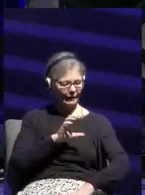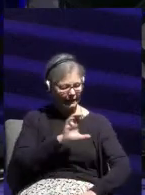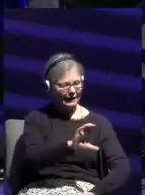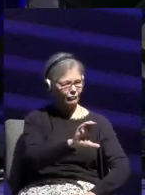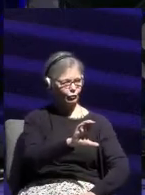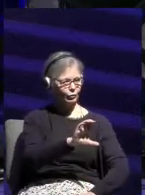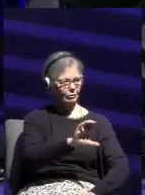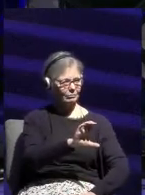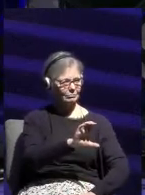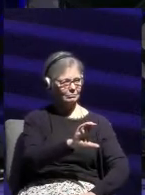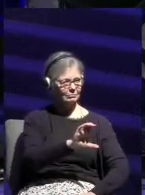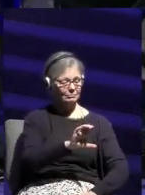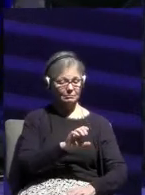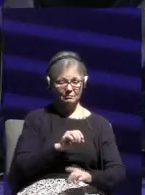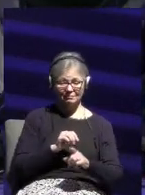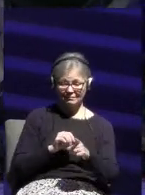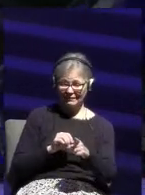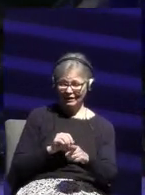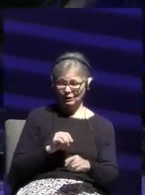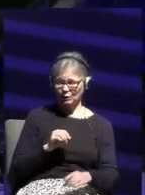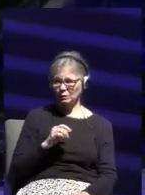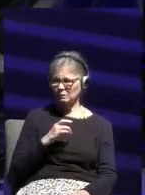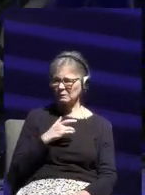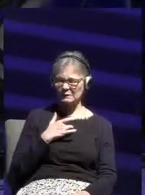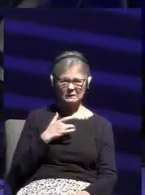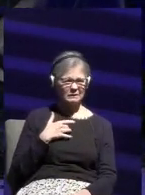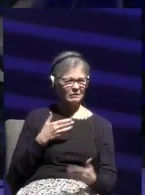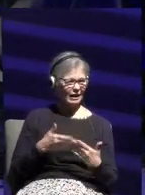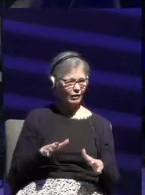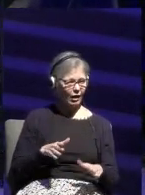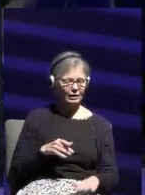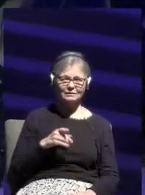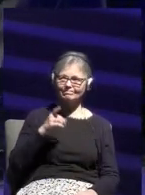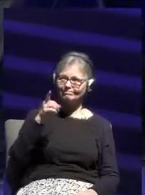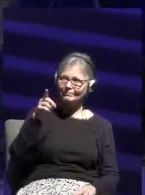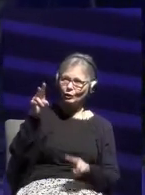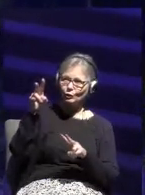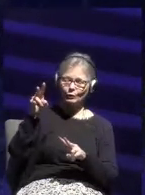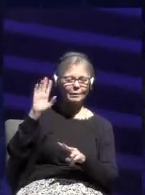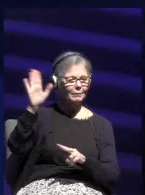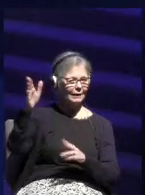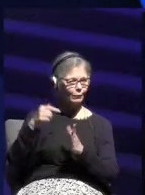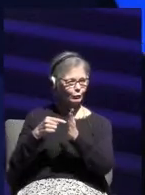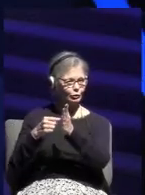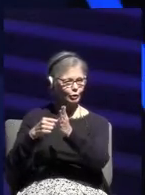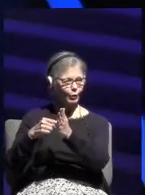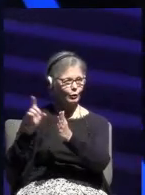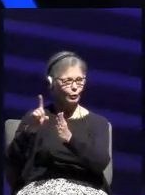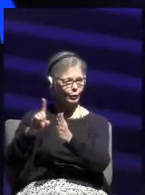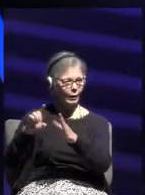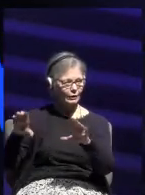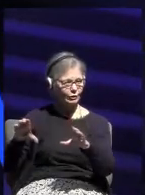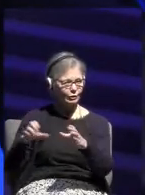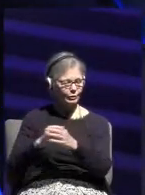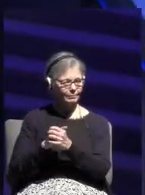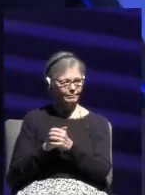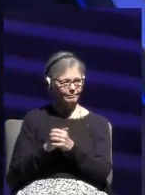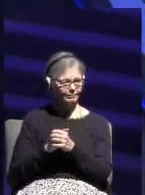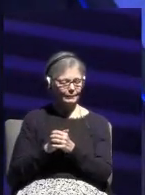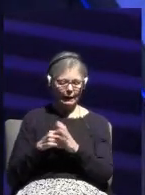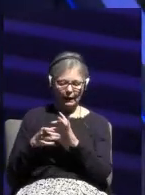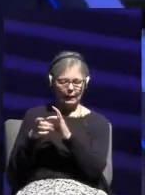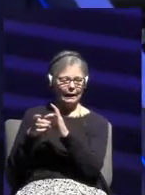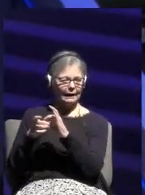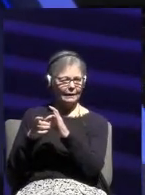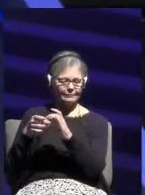when you don't have the direction, because we're linked together, it'll be my direction. He says, take my yoke, link up with